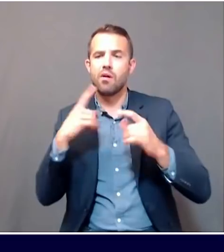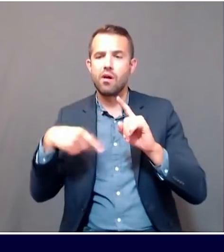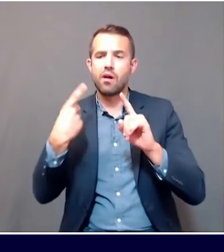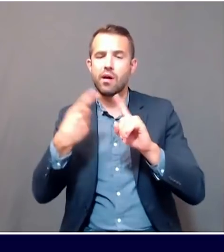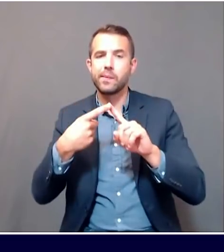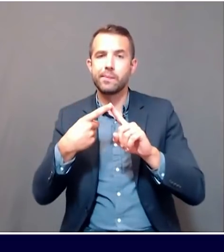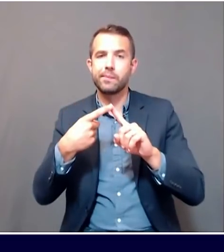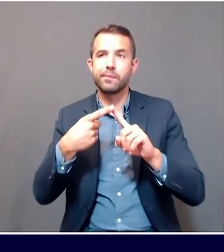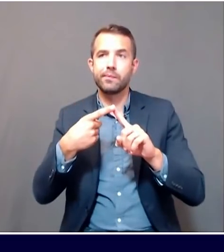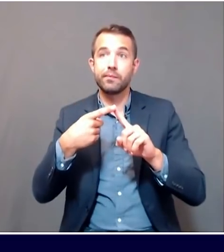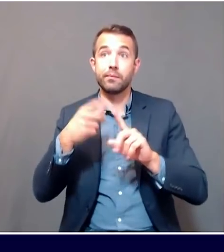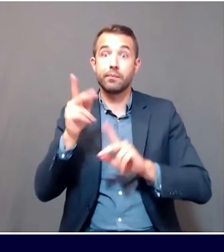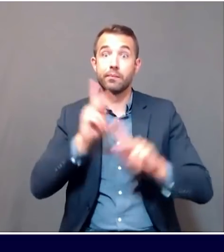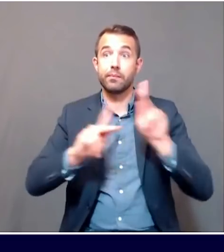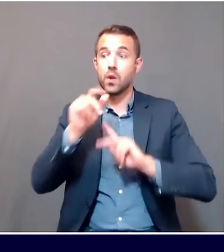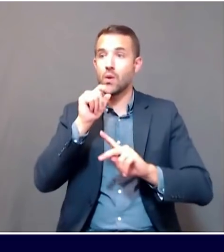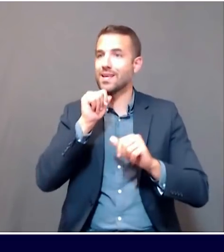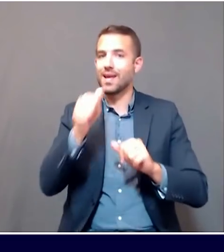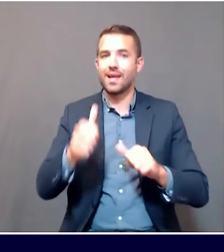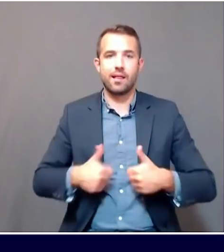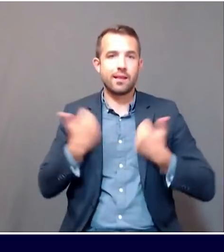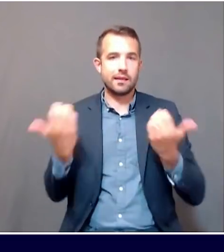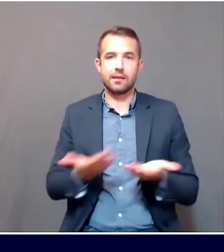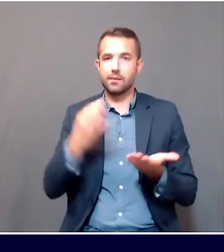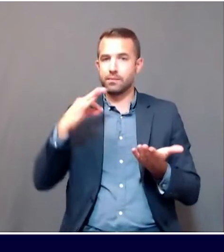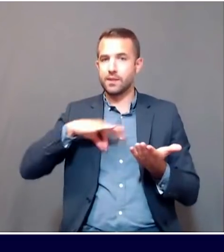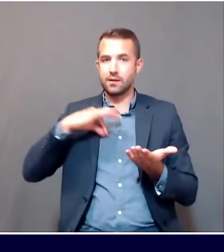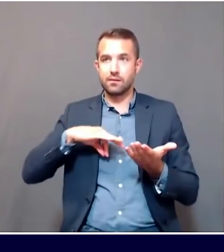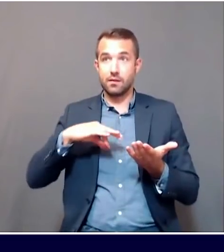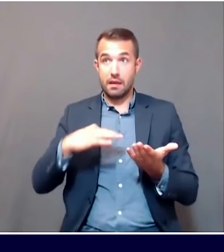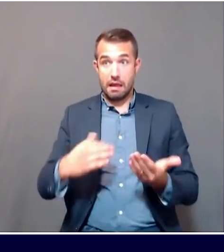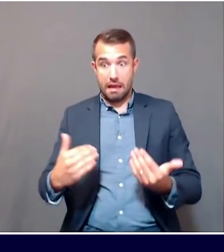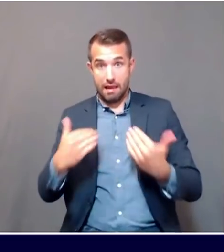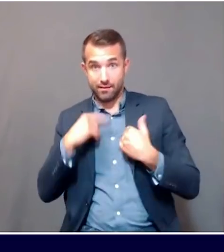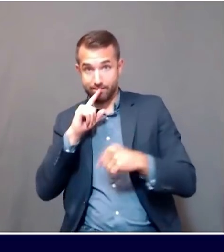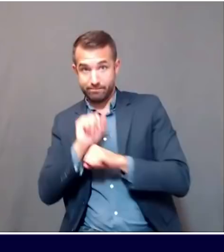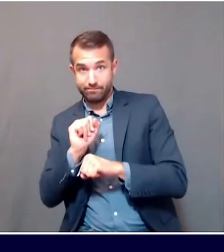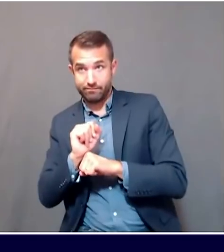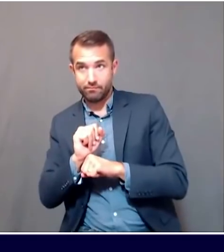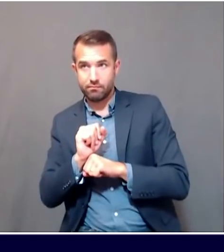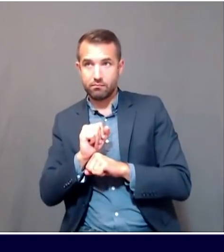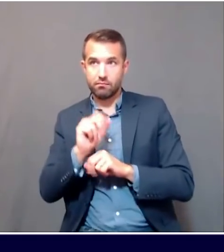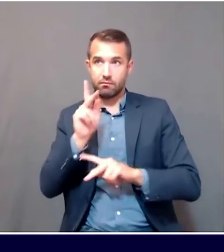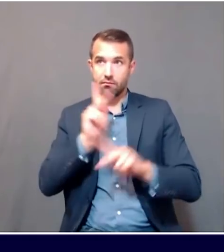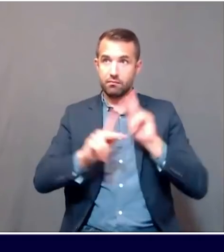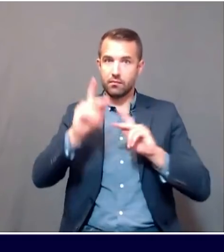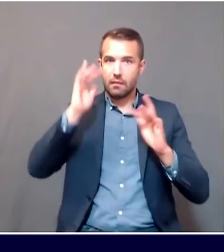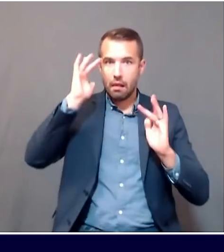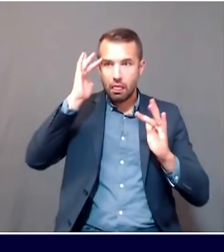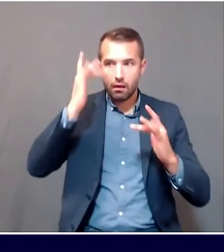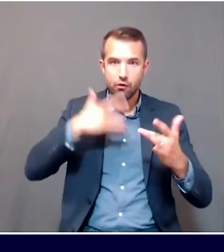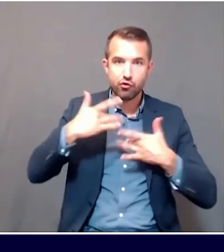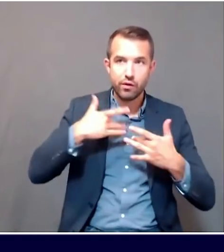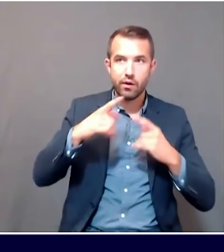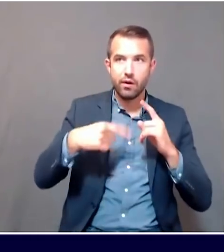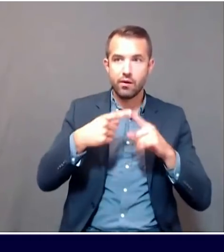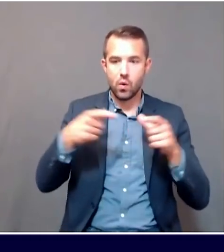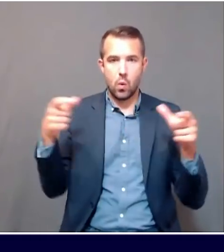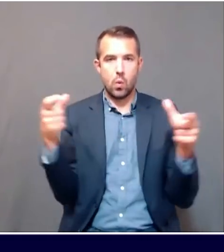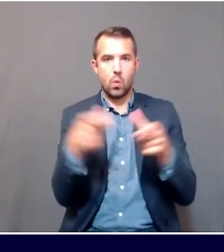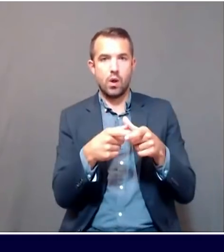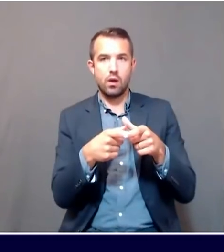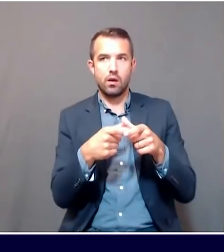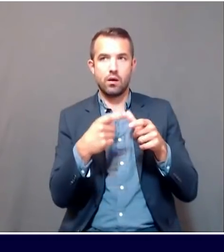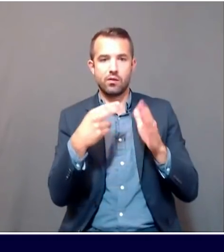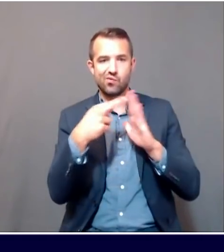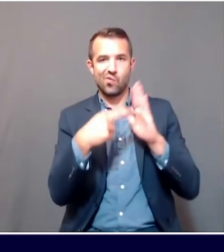up more questions and concern about what quarantine means. And the Maine CDC